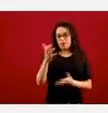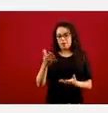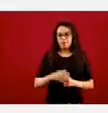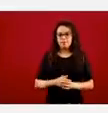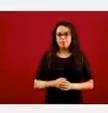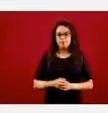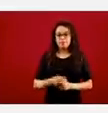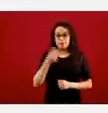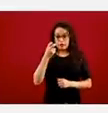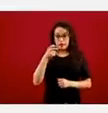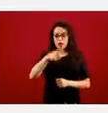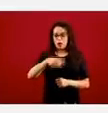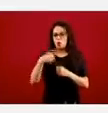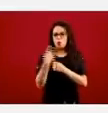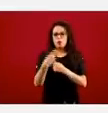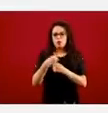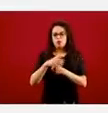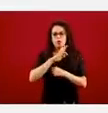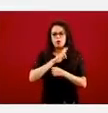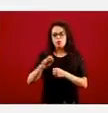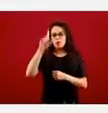COVID function.